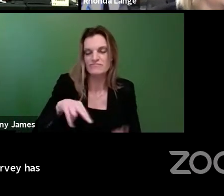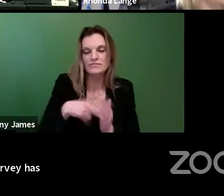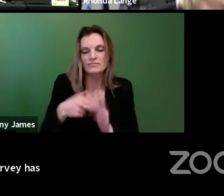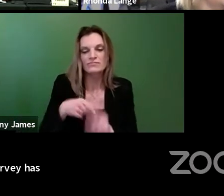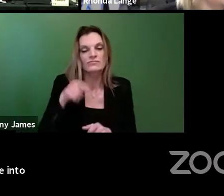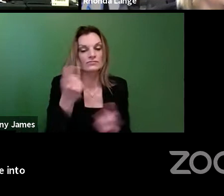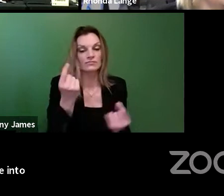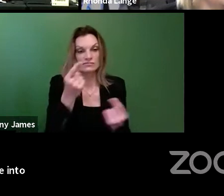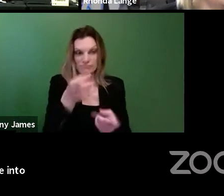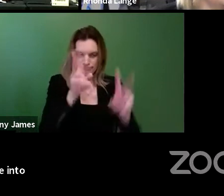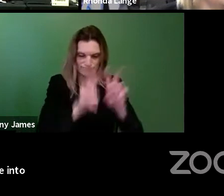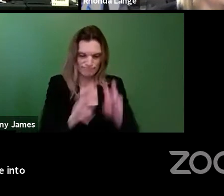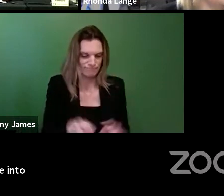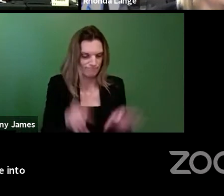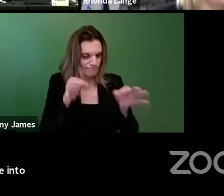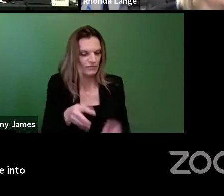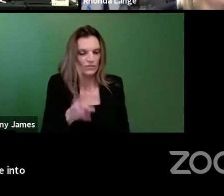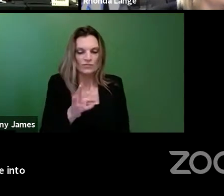basins.